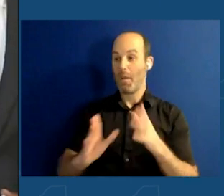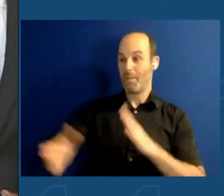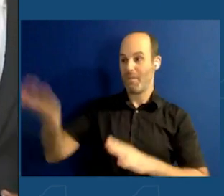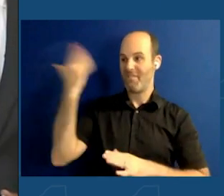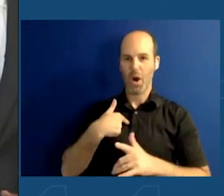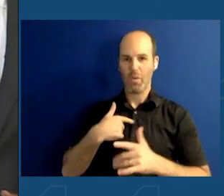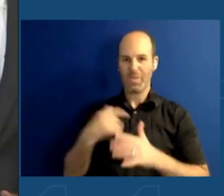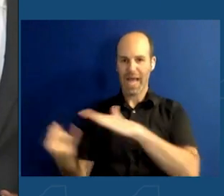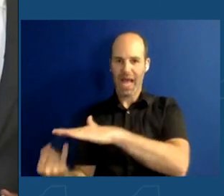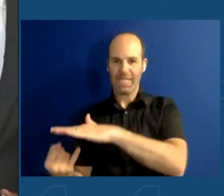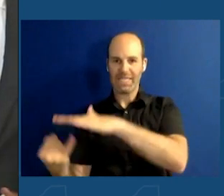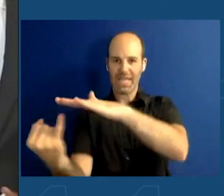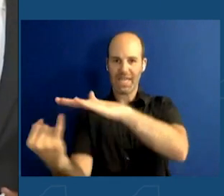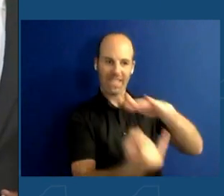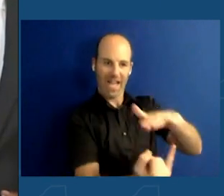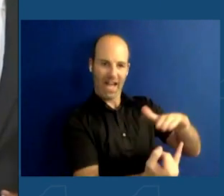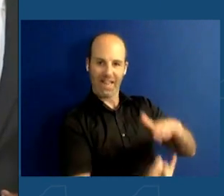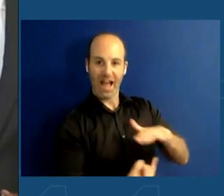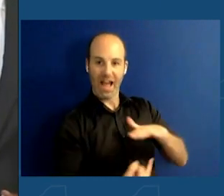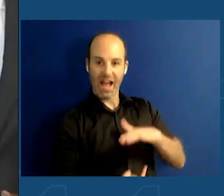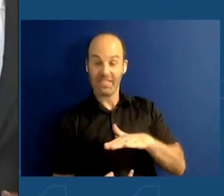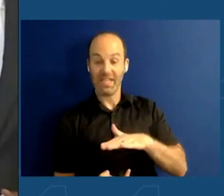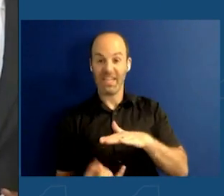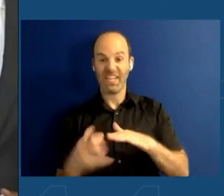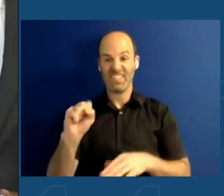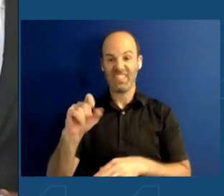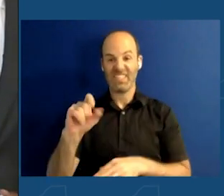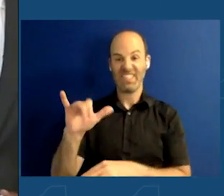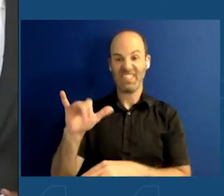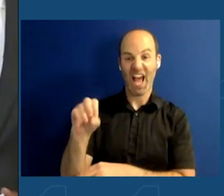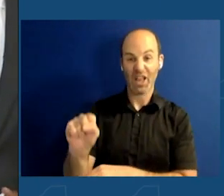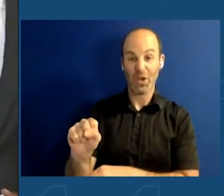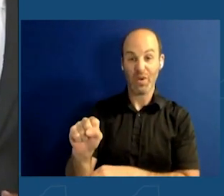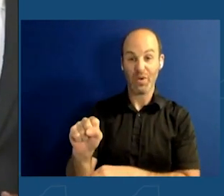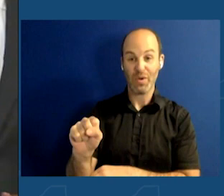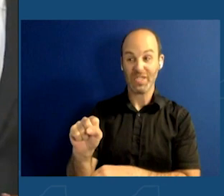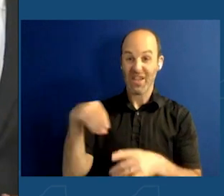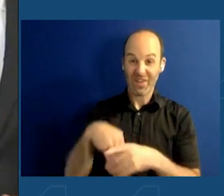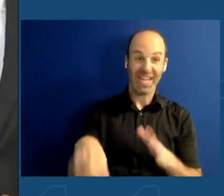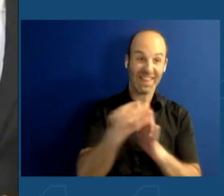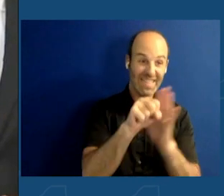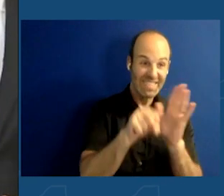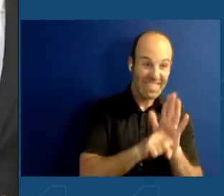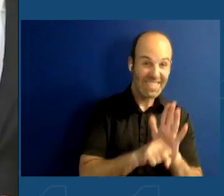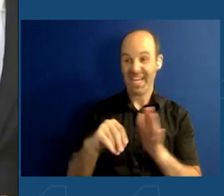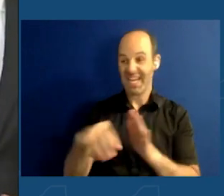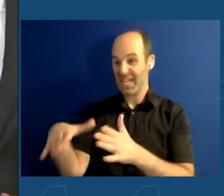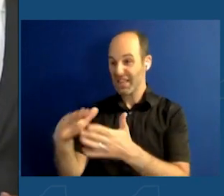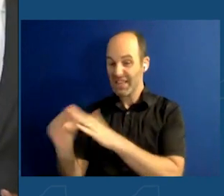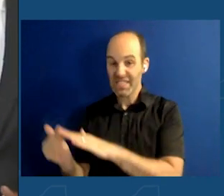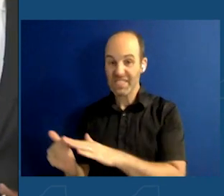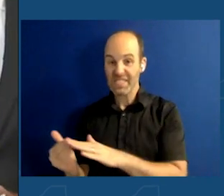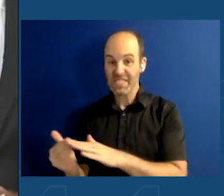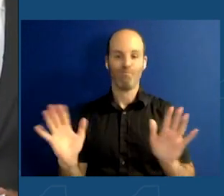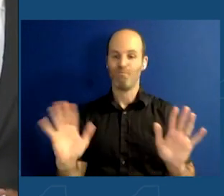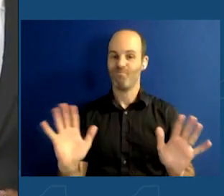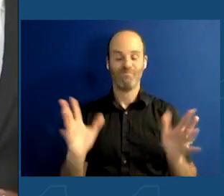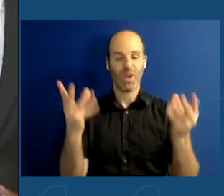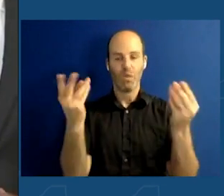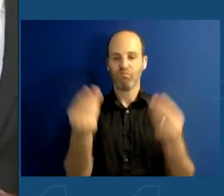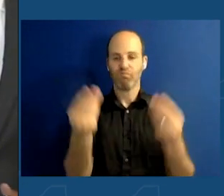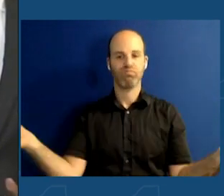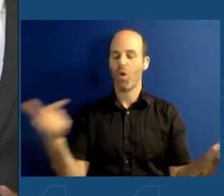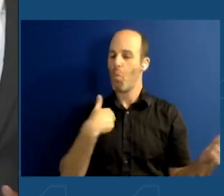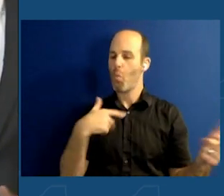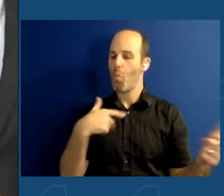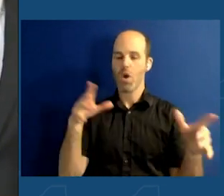between even within federal entities and local and state, they're gone. They're gone. I have no impatience for that.